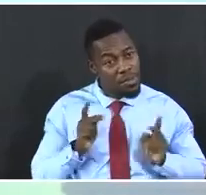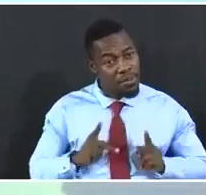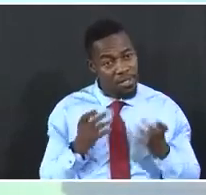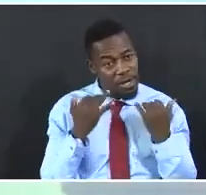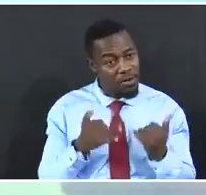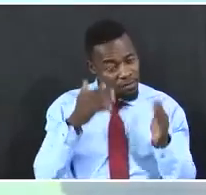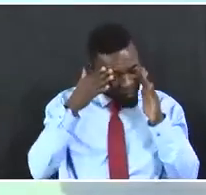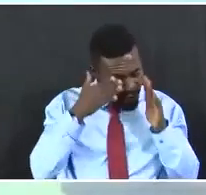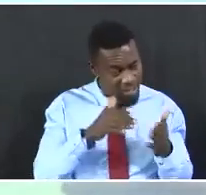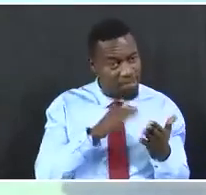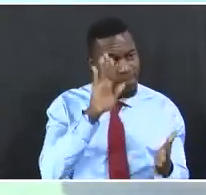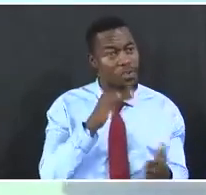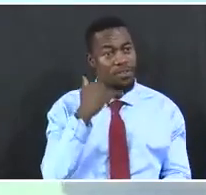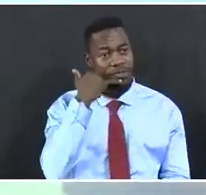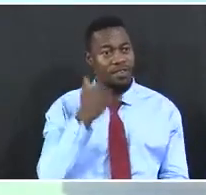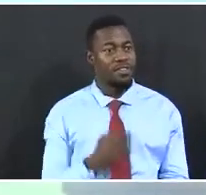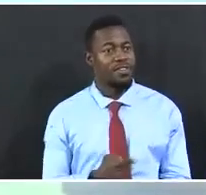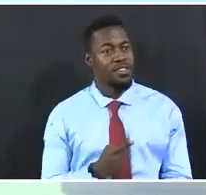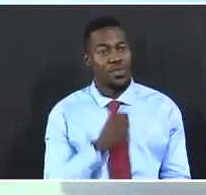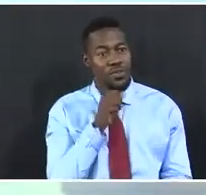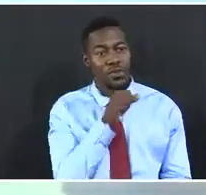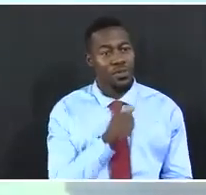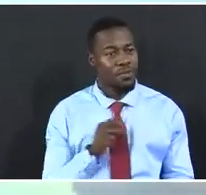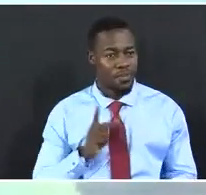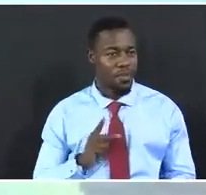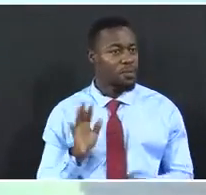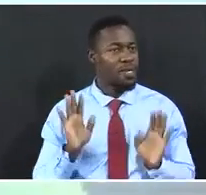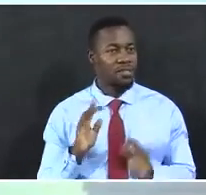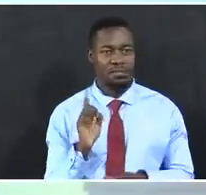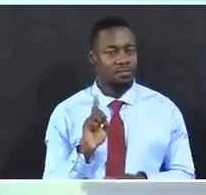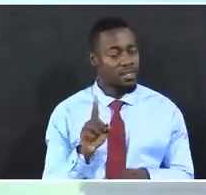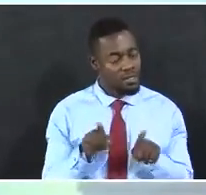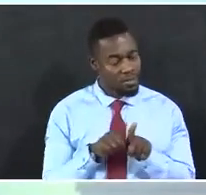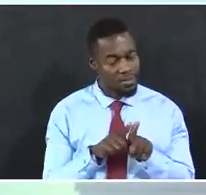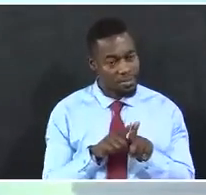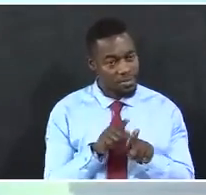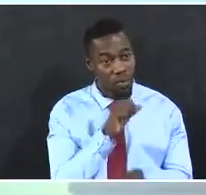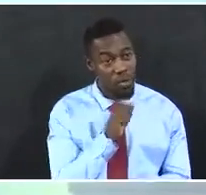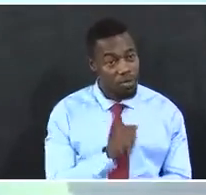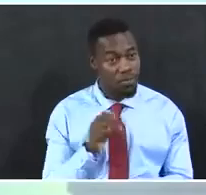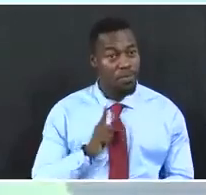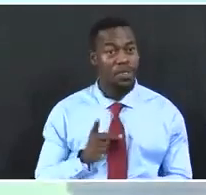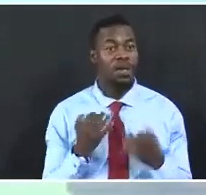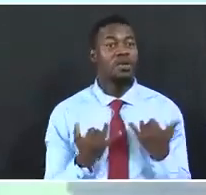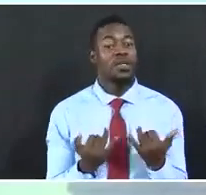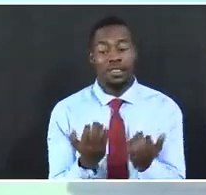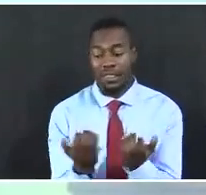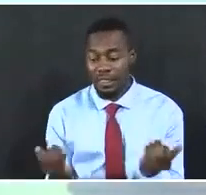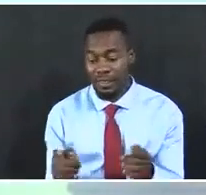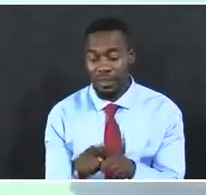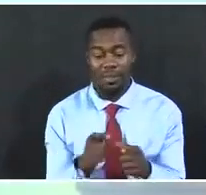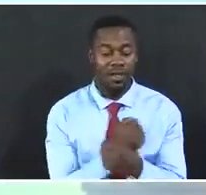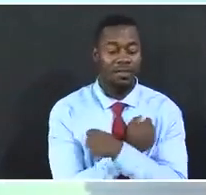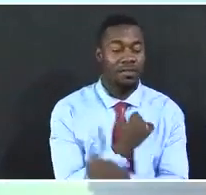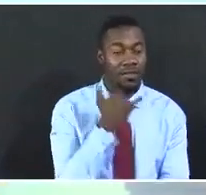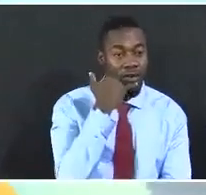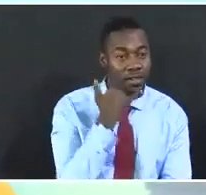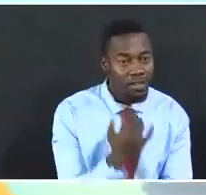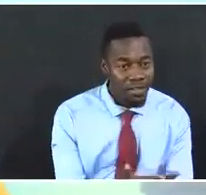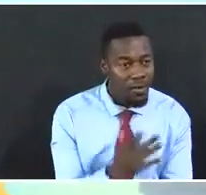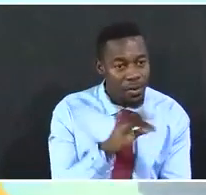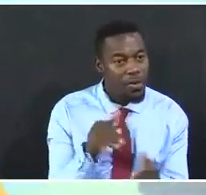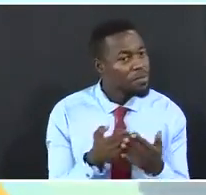obsessed. And if you don't want to believe, just go to your settings, eh? Not now,